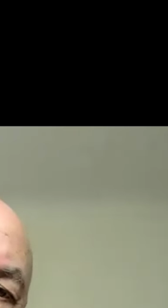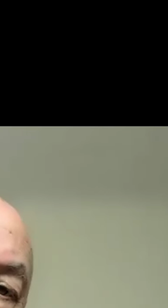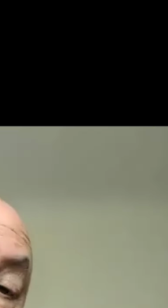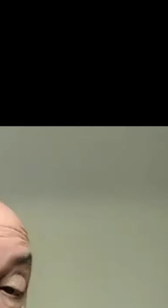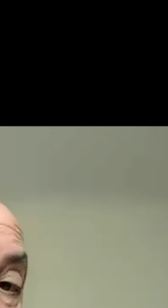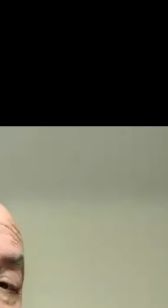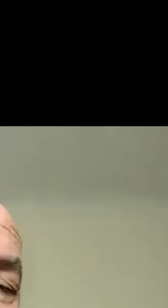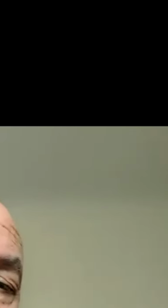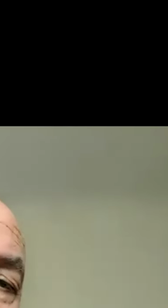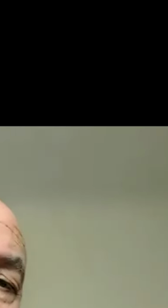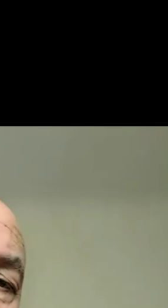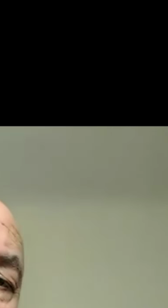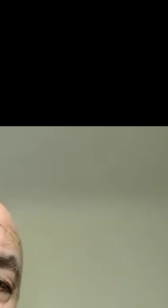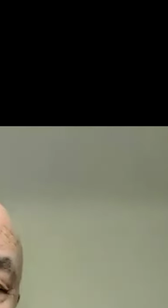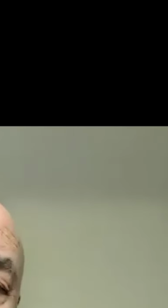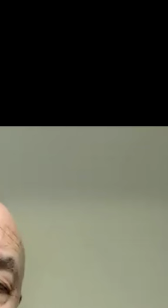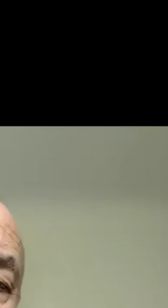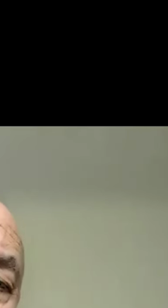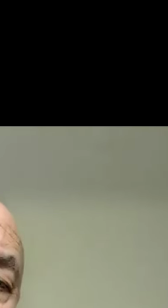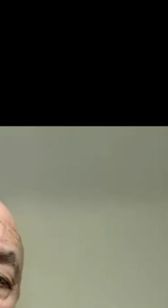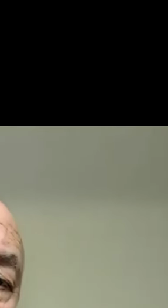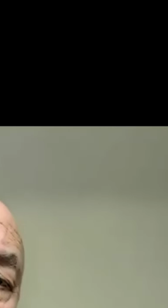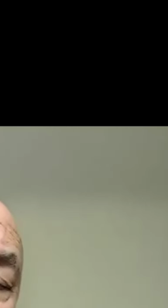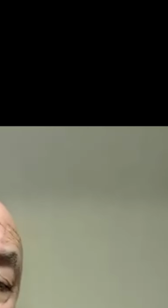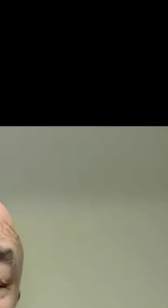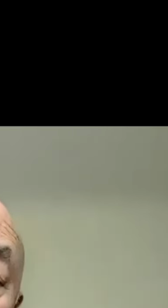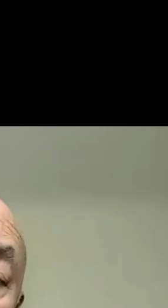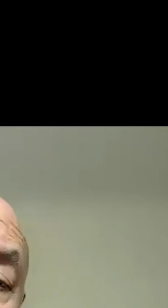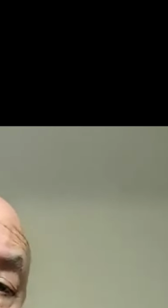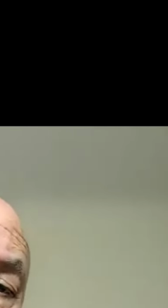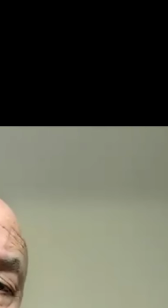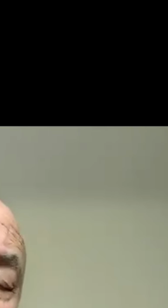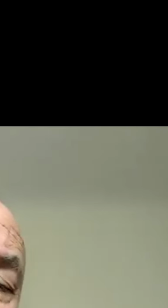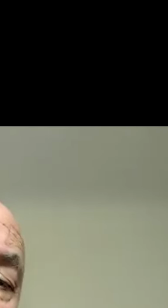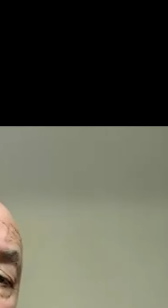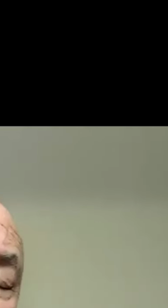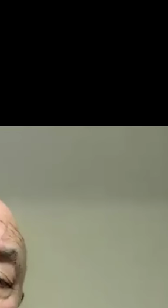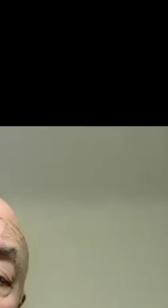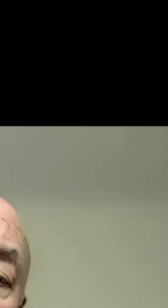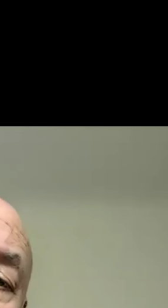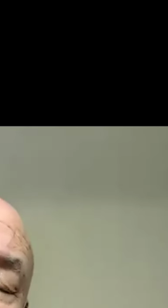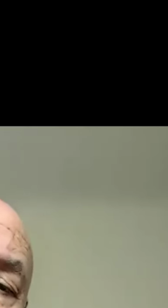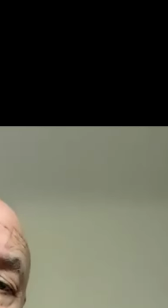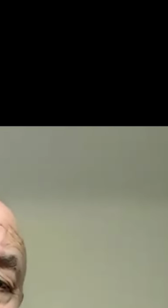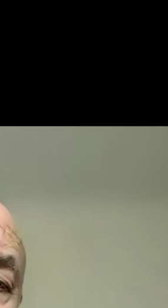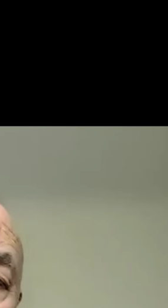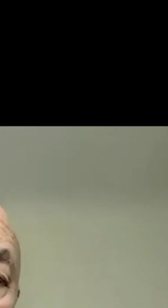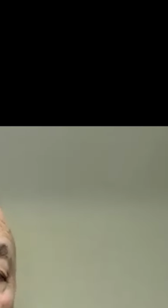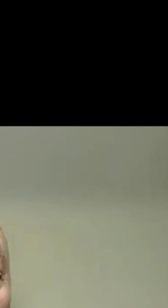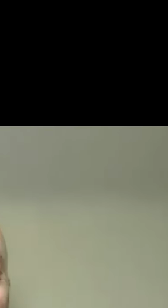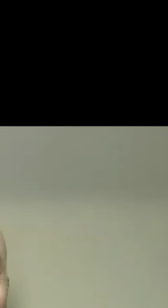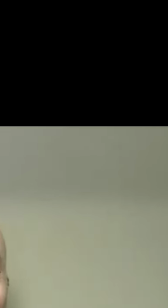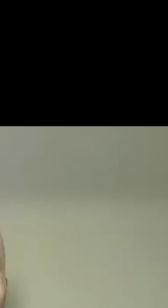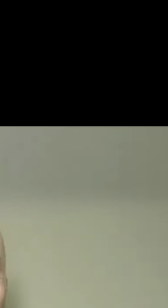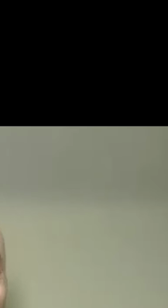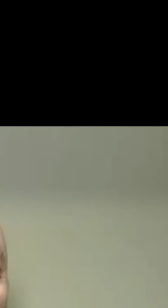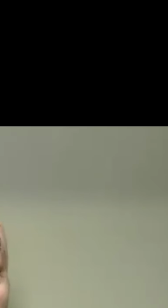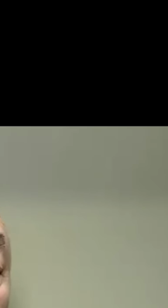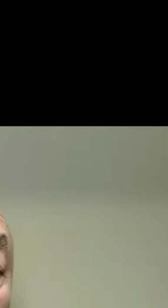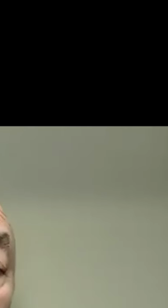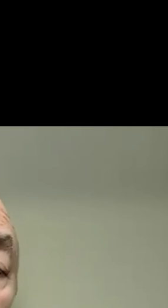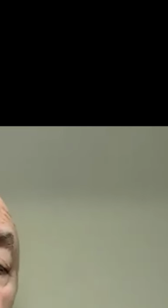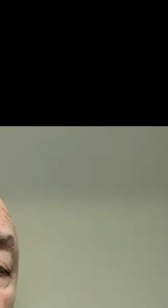in present history. It encompasses more than 191 parties and member states, which represent the population